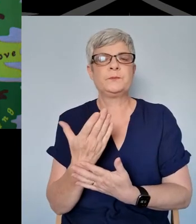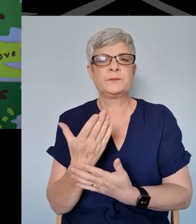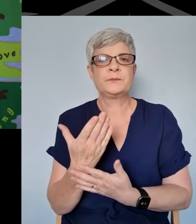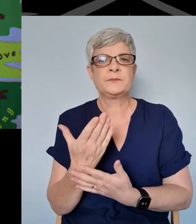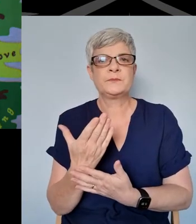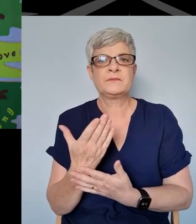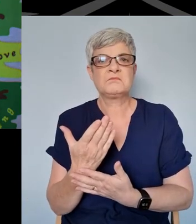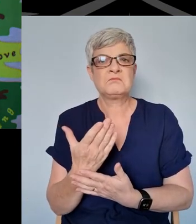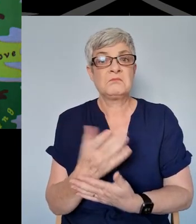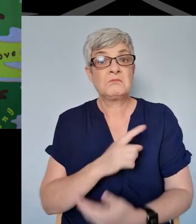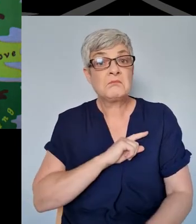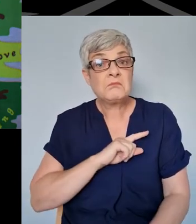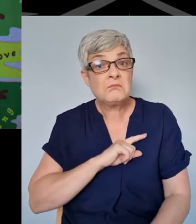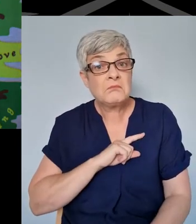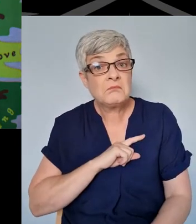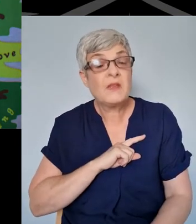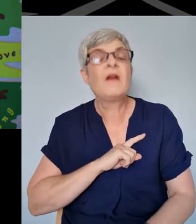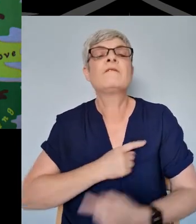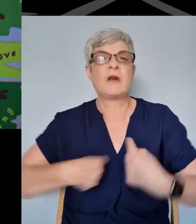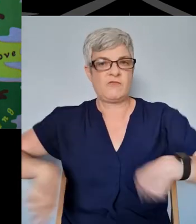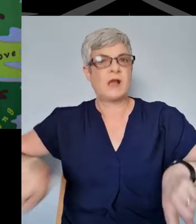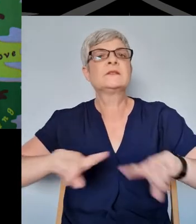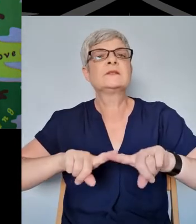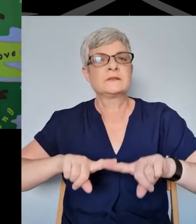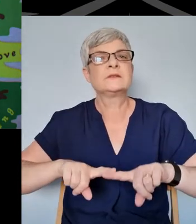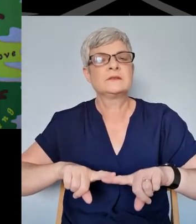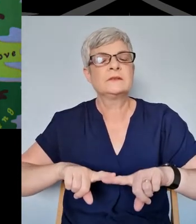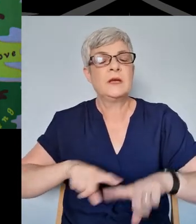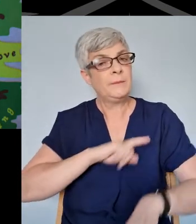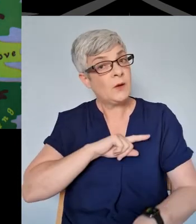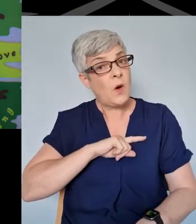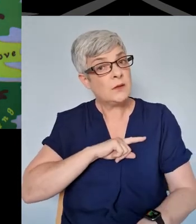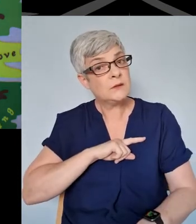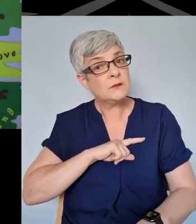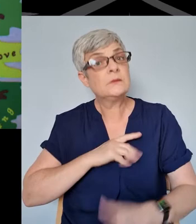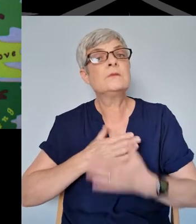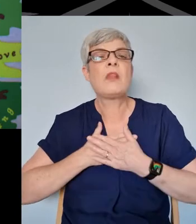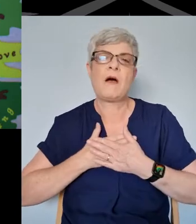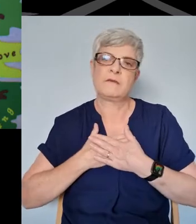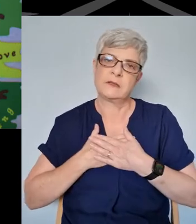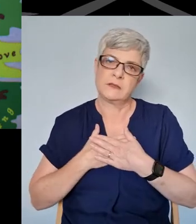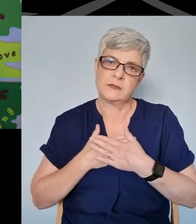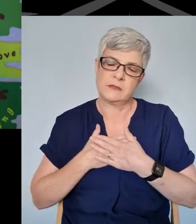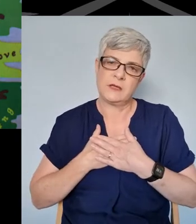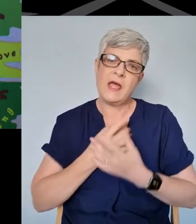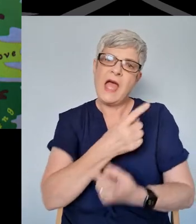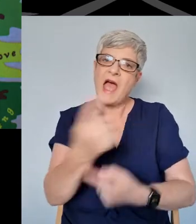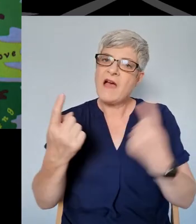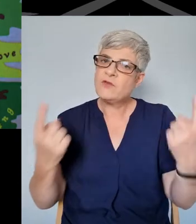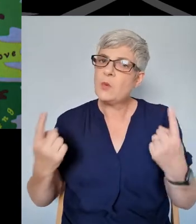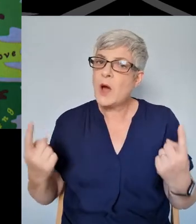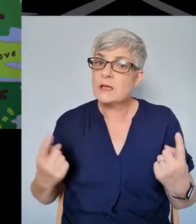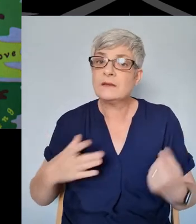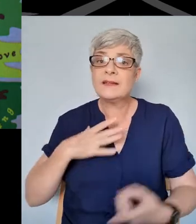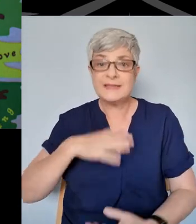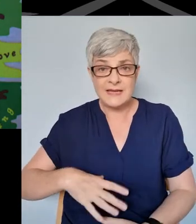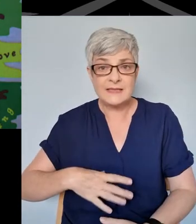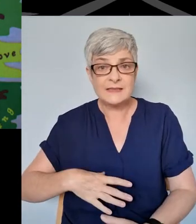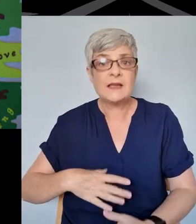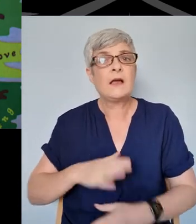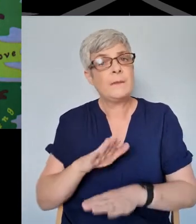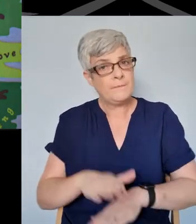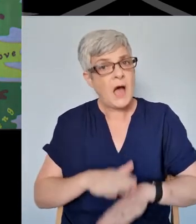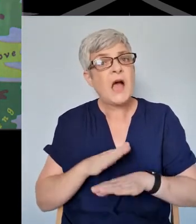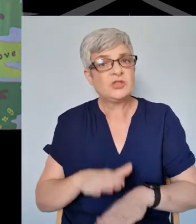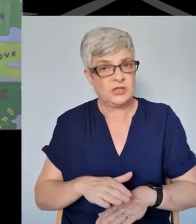He does that for us because he loves. Everyone needs compassion is our first